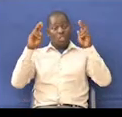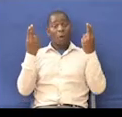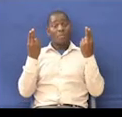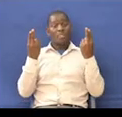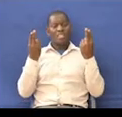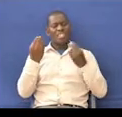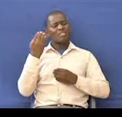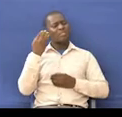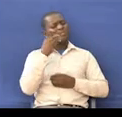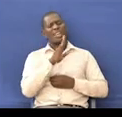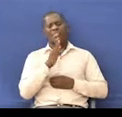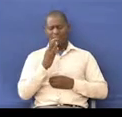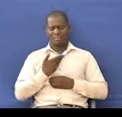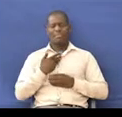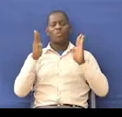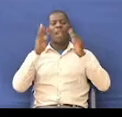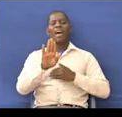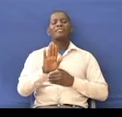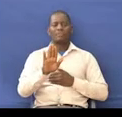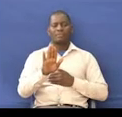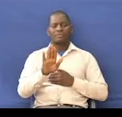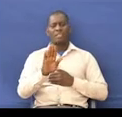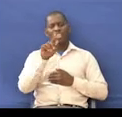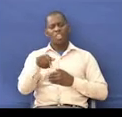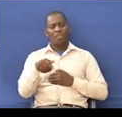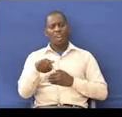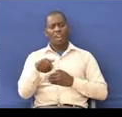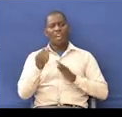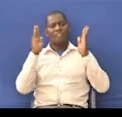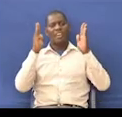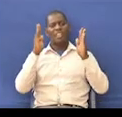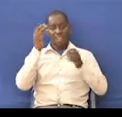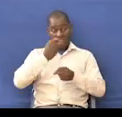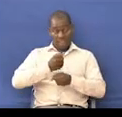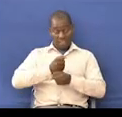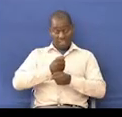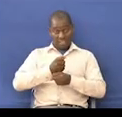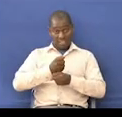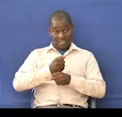our life. In our everyday life activities,